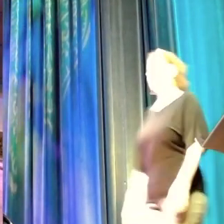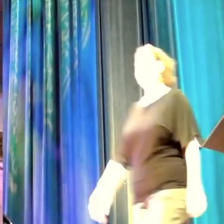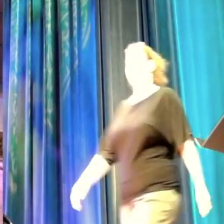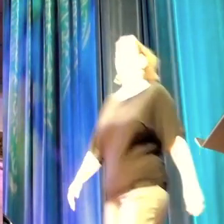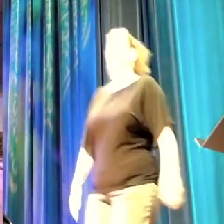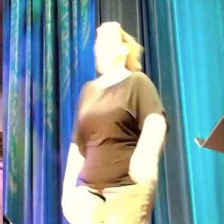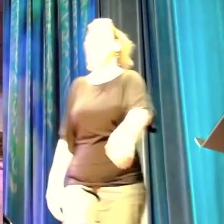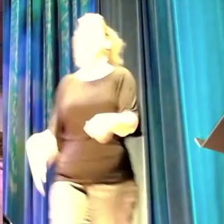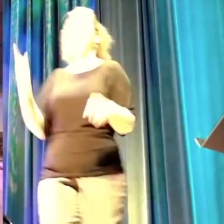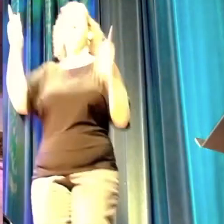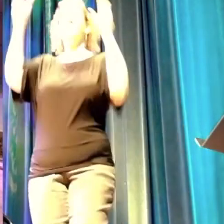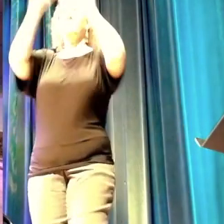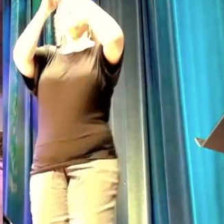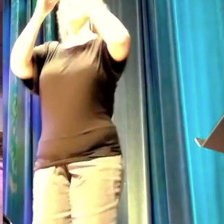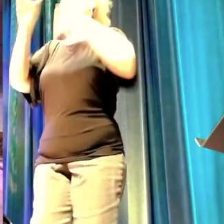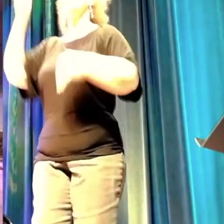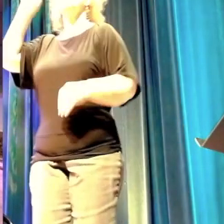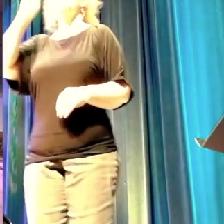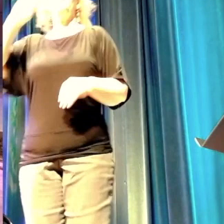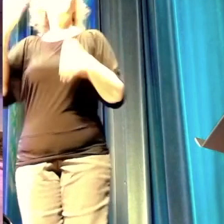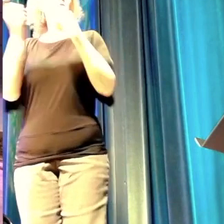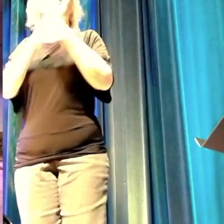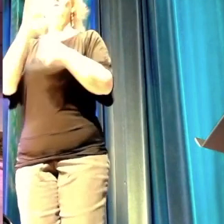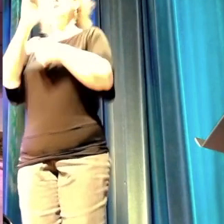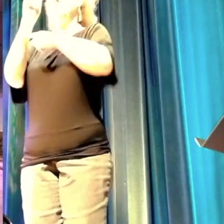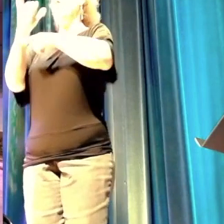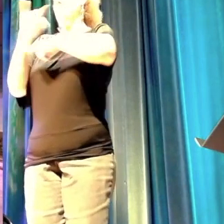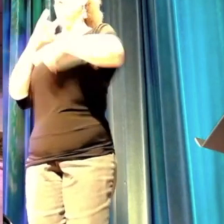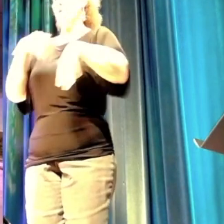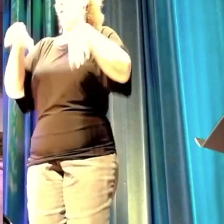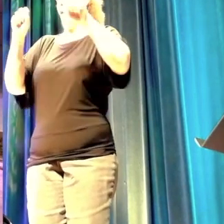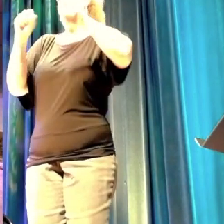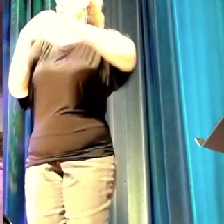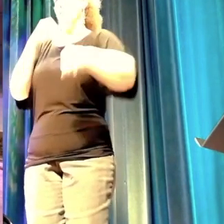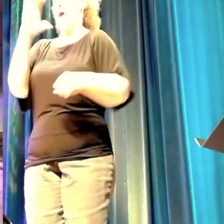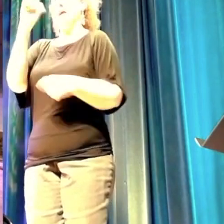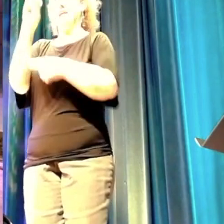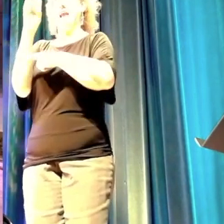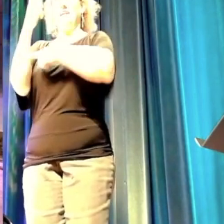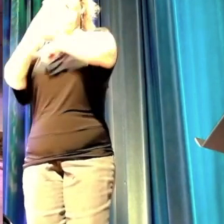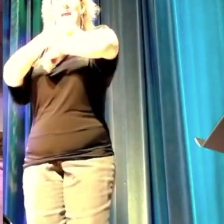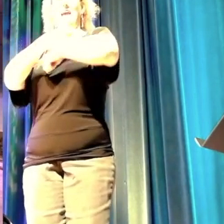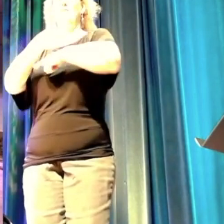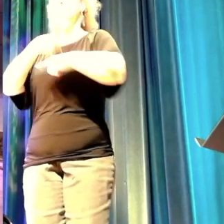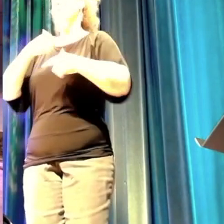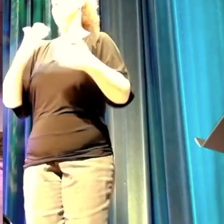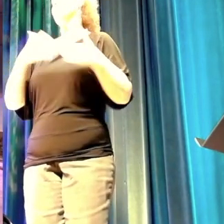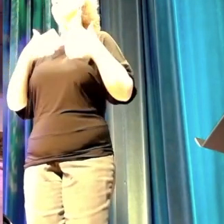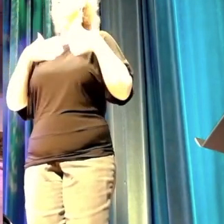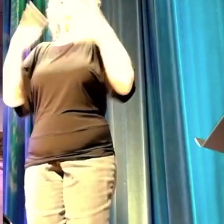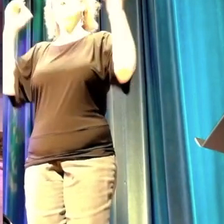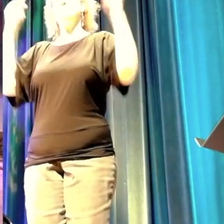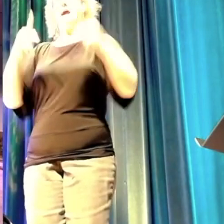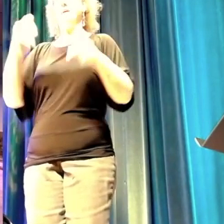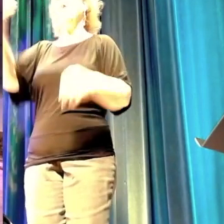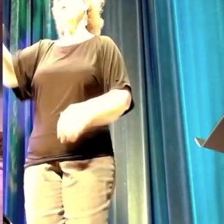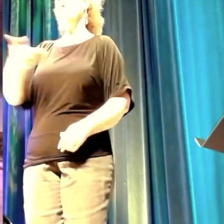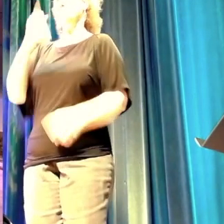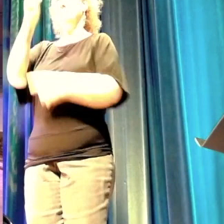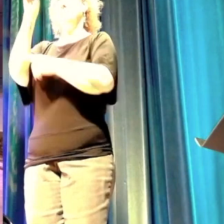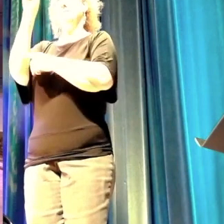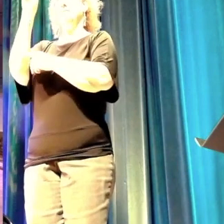Birmingham was the first city that hosted White Cane Day in Alabama, and we are glad to be back. So please welcome Denise